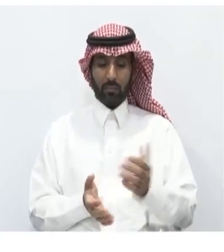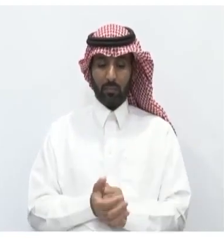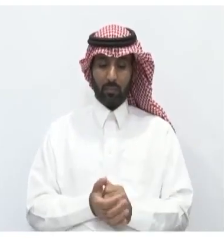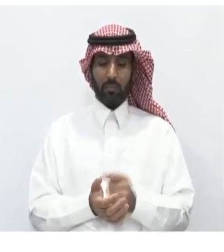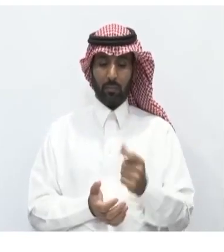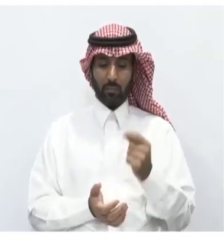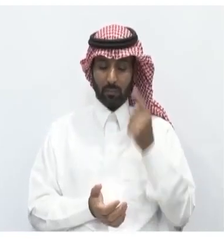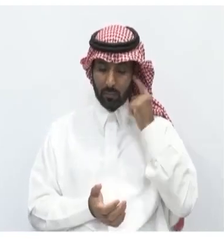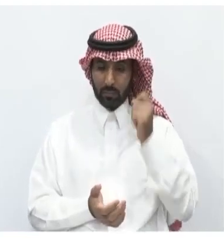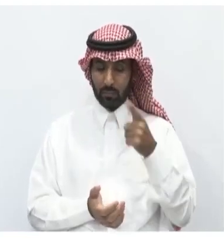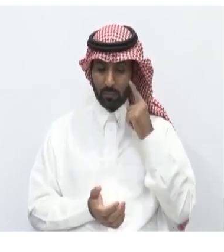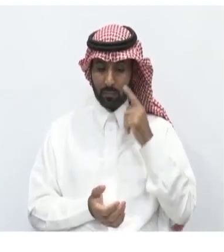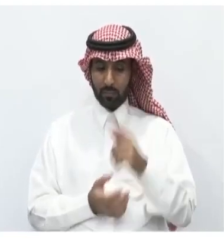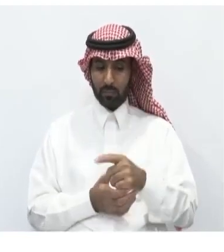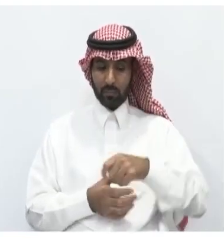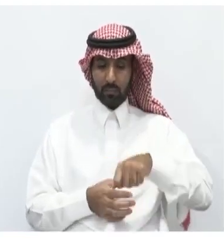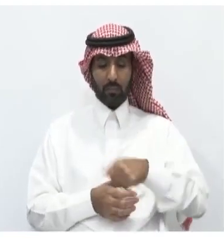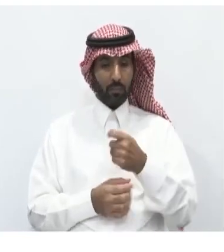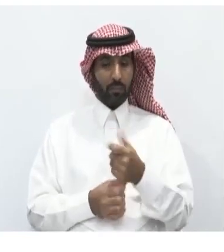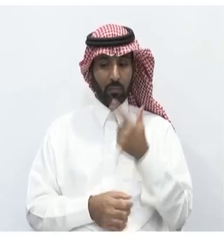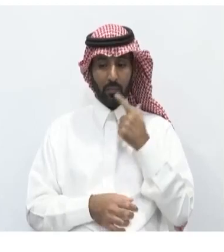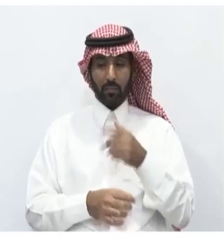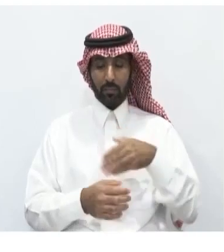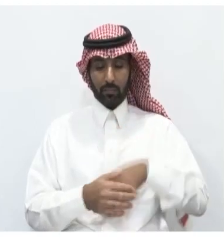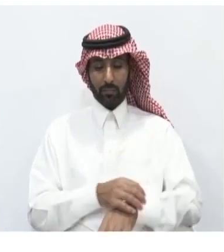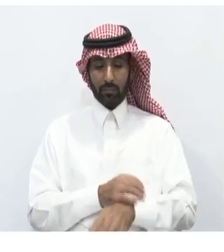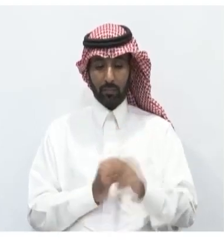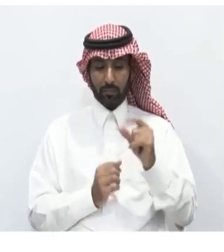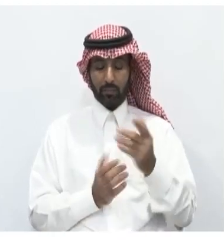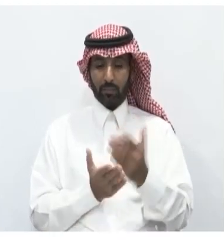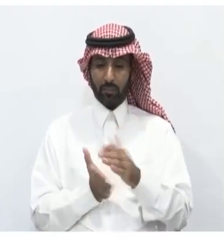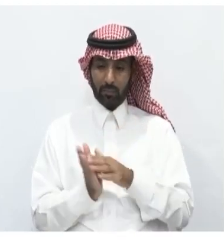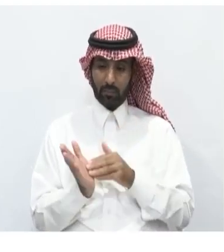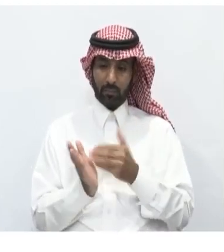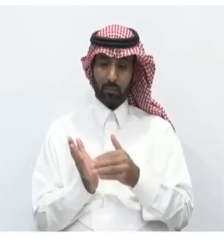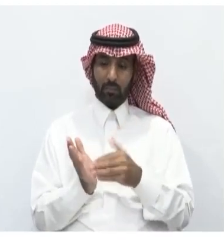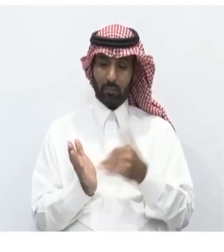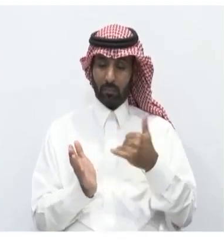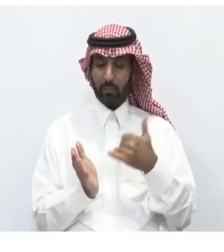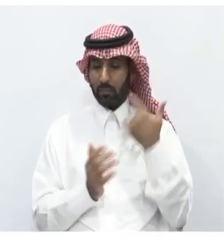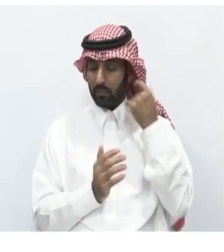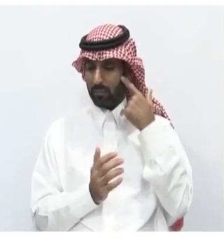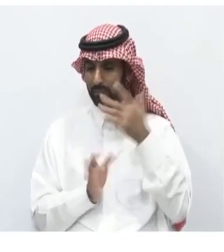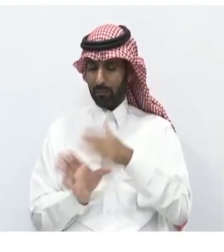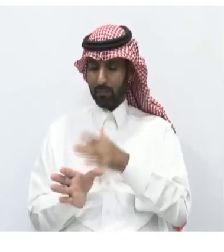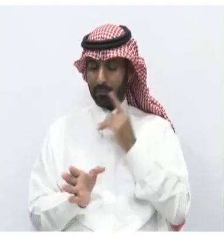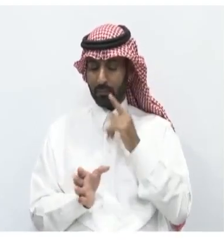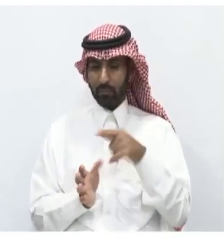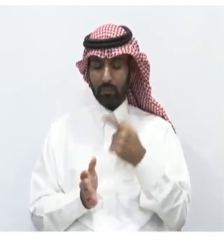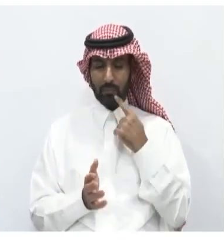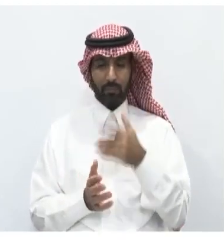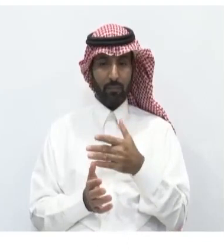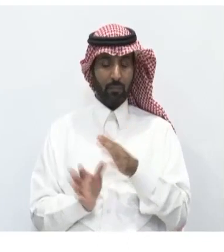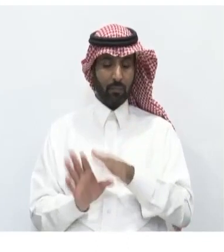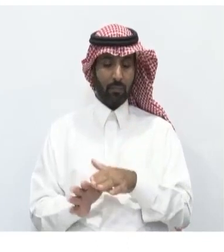good idea now to pack that pair of expensive boots and your smartphone. But later you will undoubtedly find yourself wishing